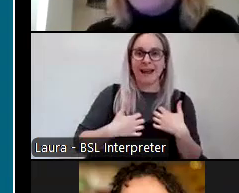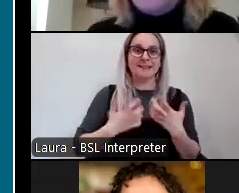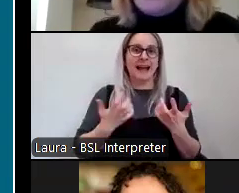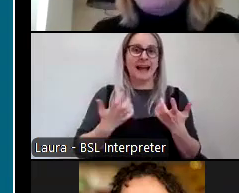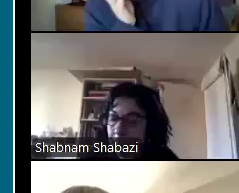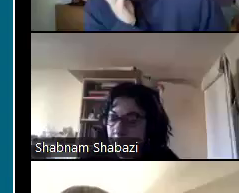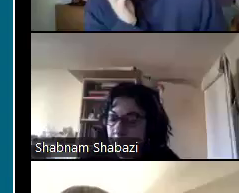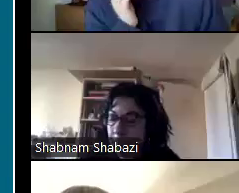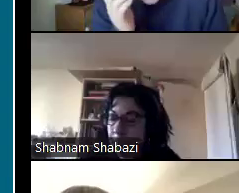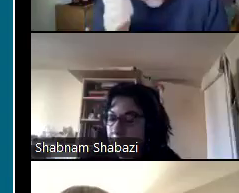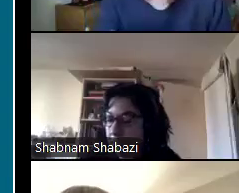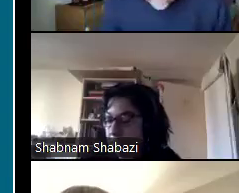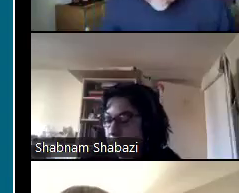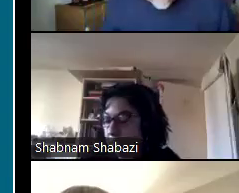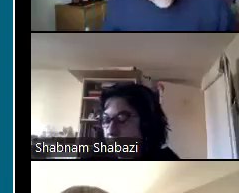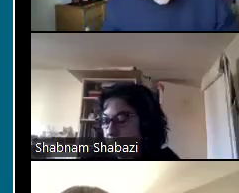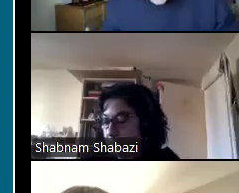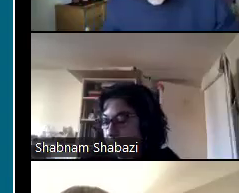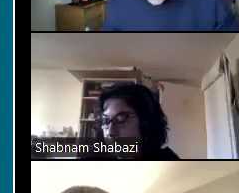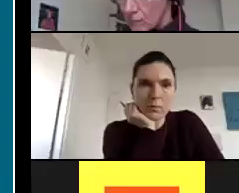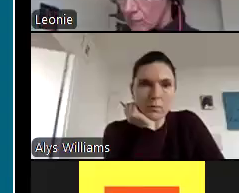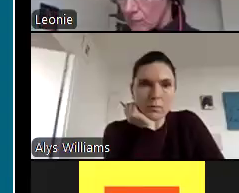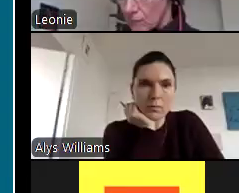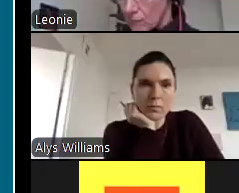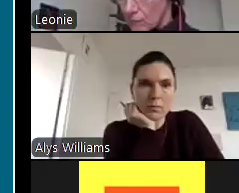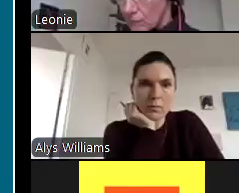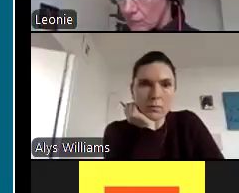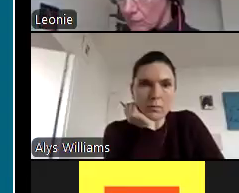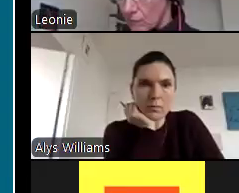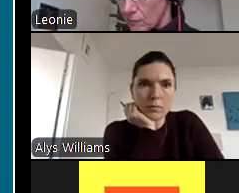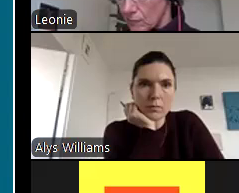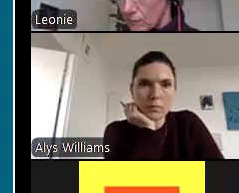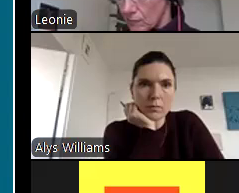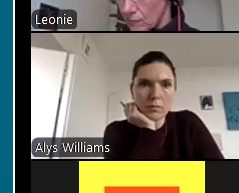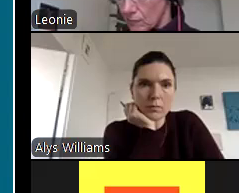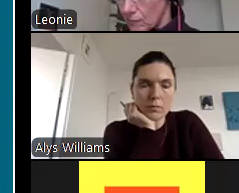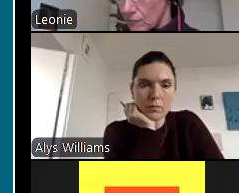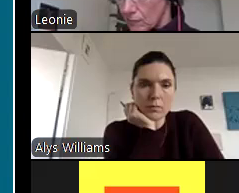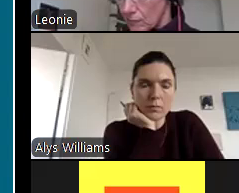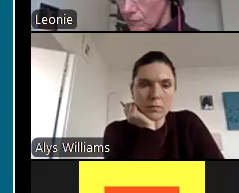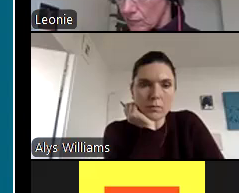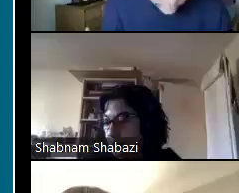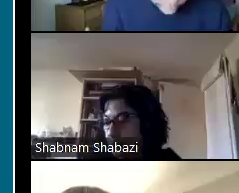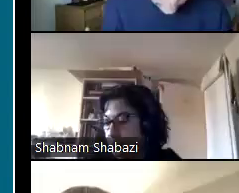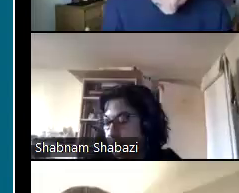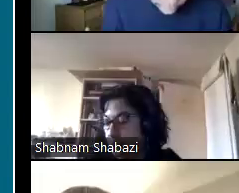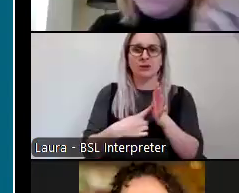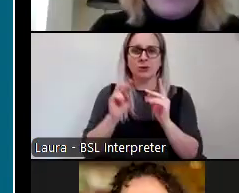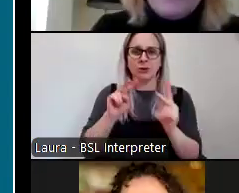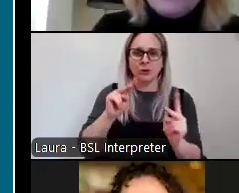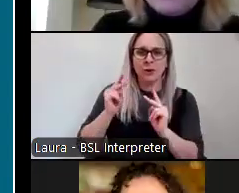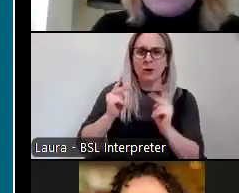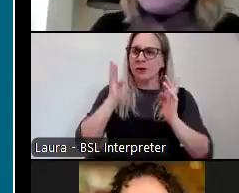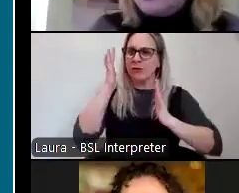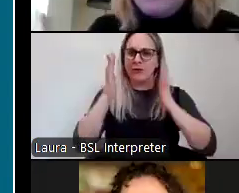you? Leadership learning is about learning about what works well, where you're at, leading through failures,